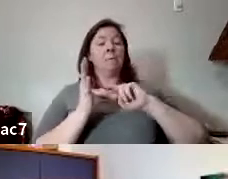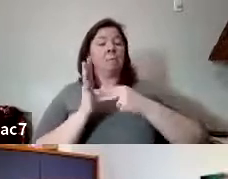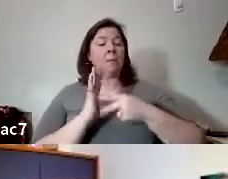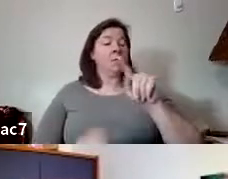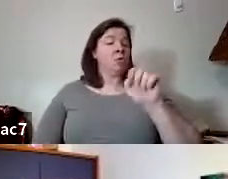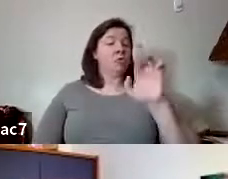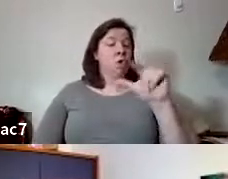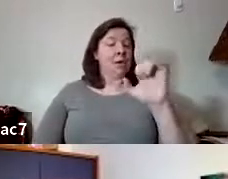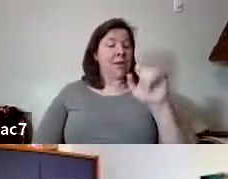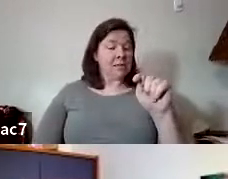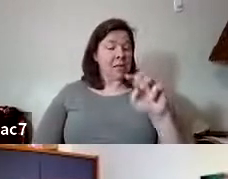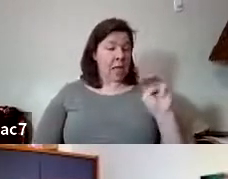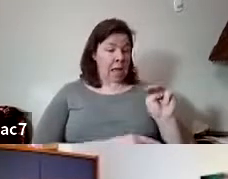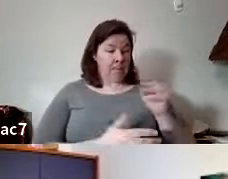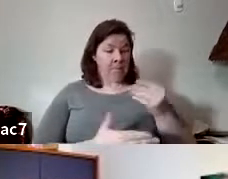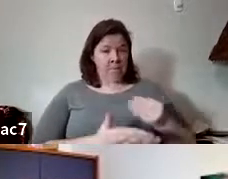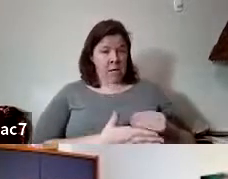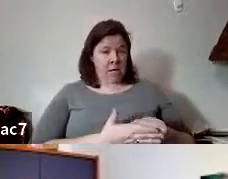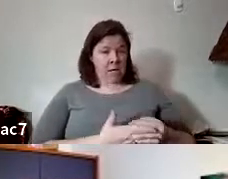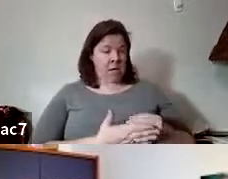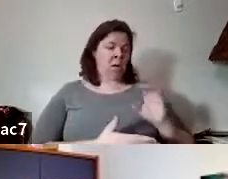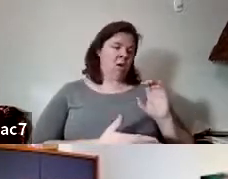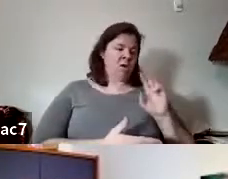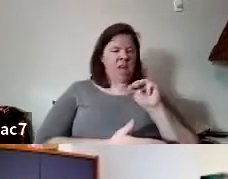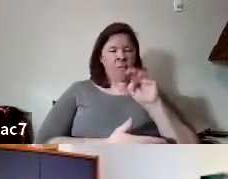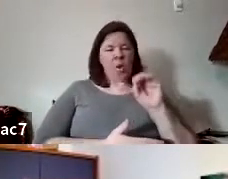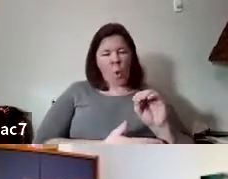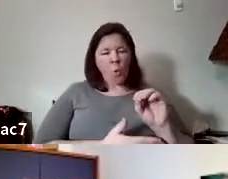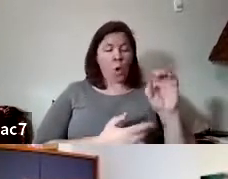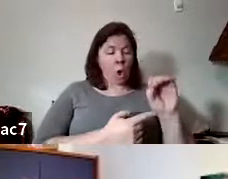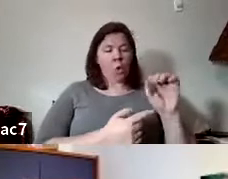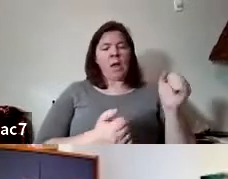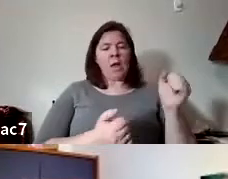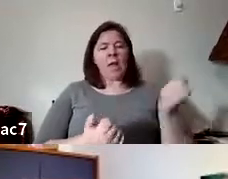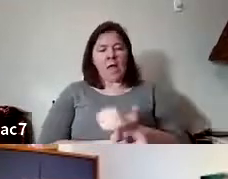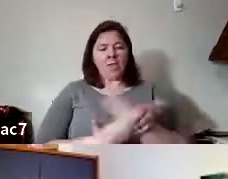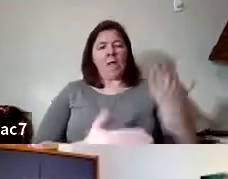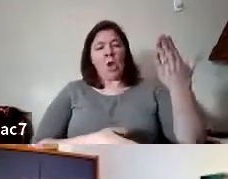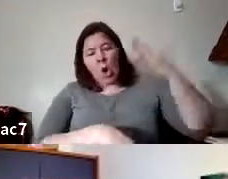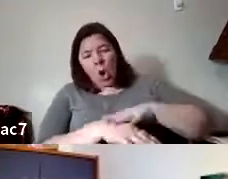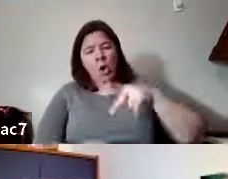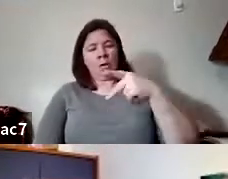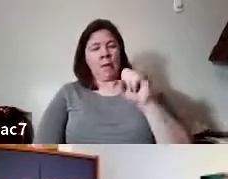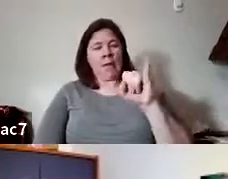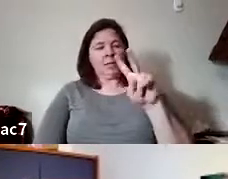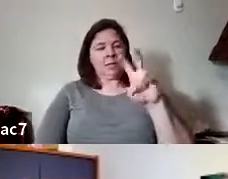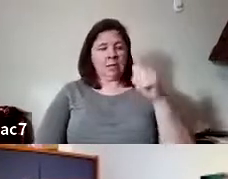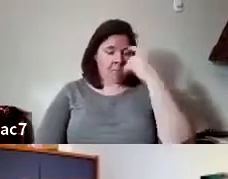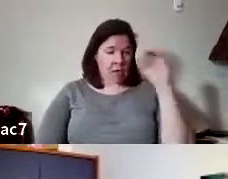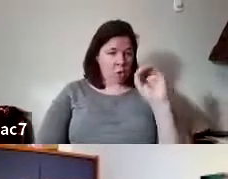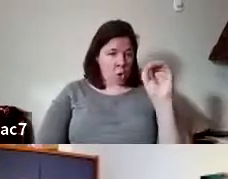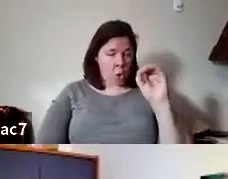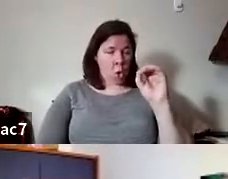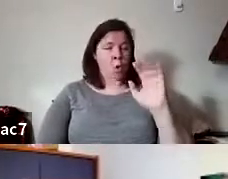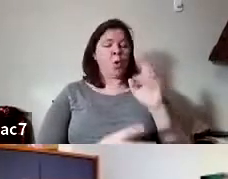money. And the O, well, MO is money, but I always say, and the O is everything on passive because of our O product range.